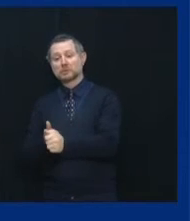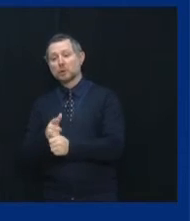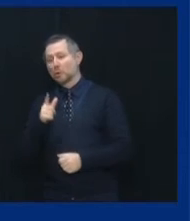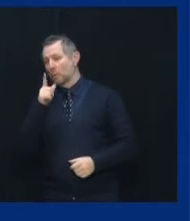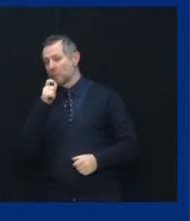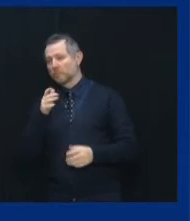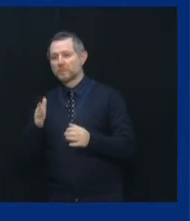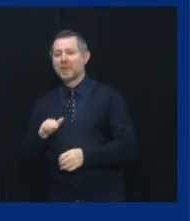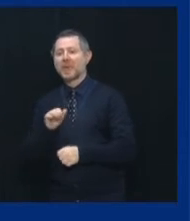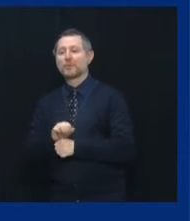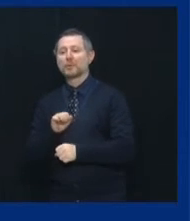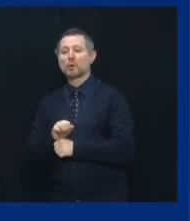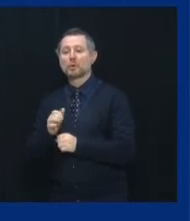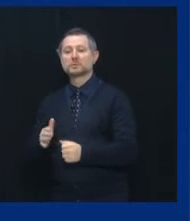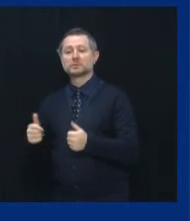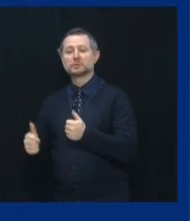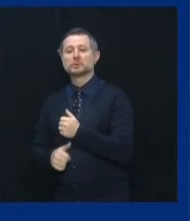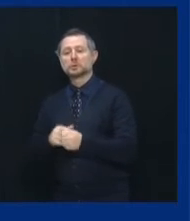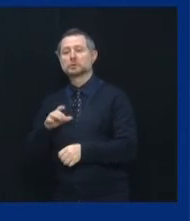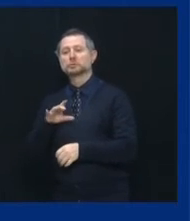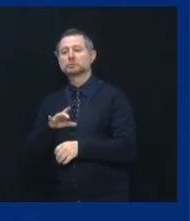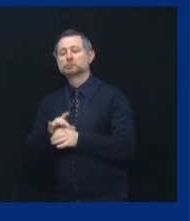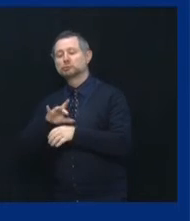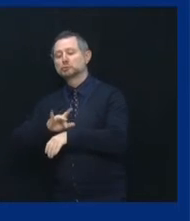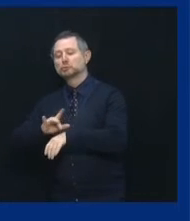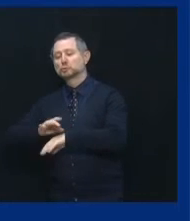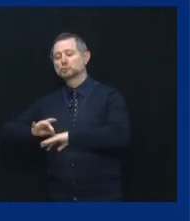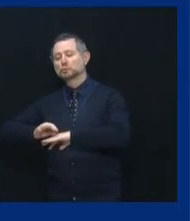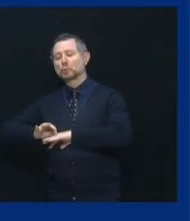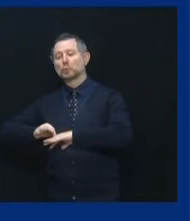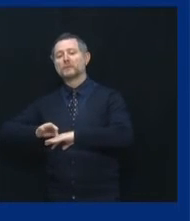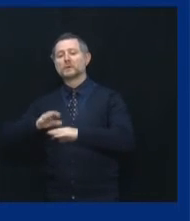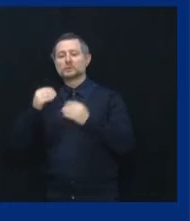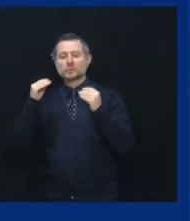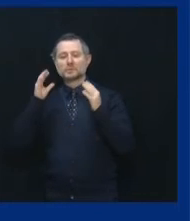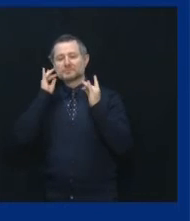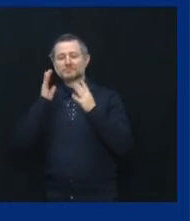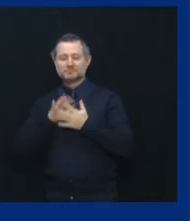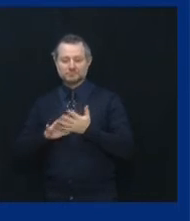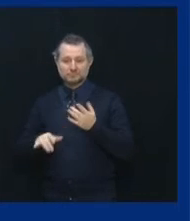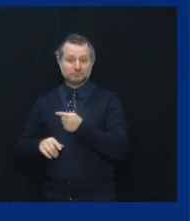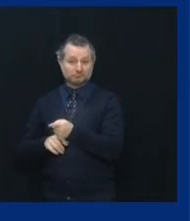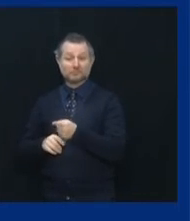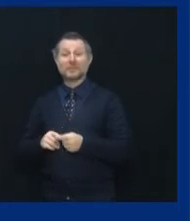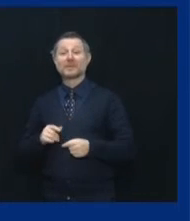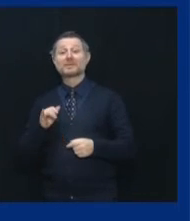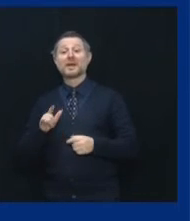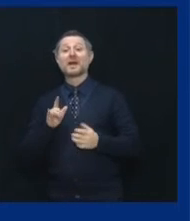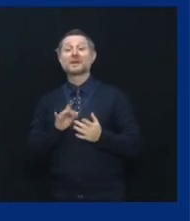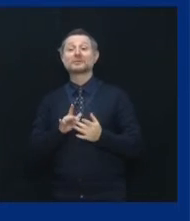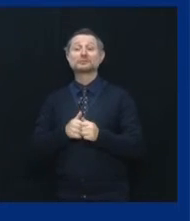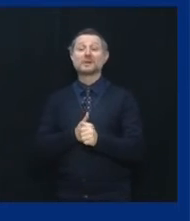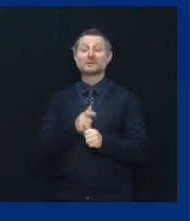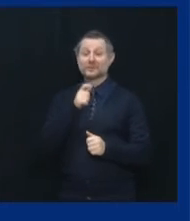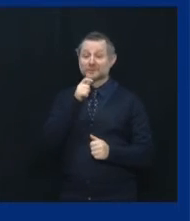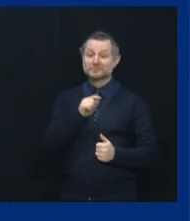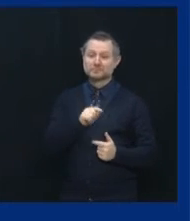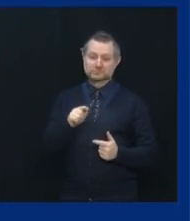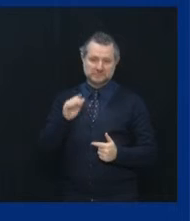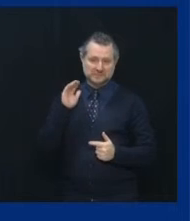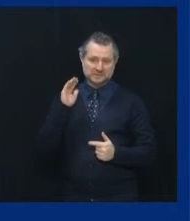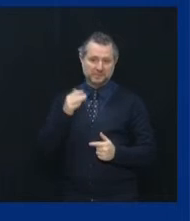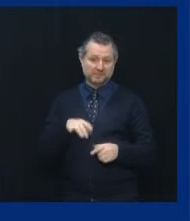store in Saratoga Springs. In the contact tracing, it appears